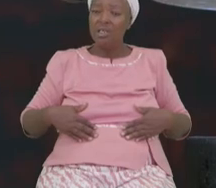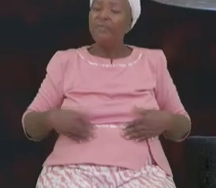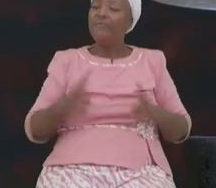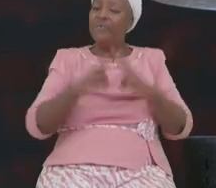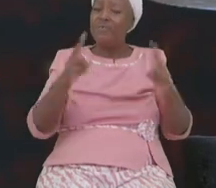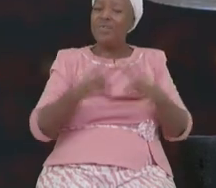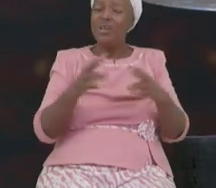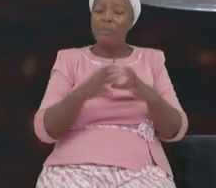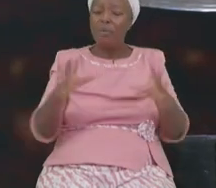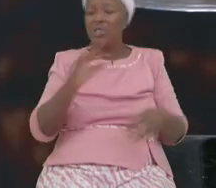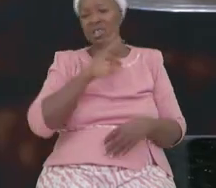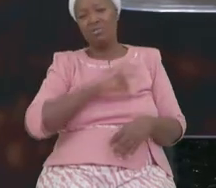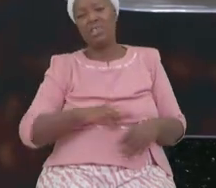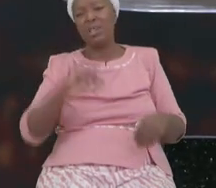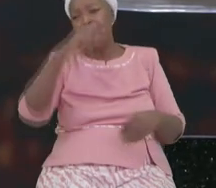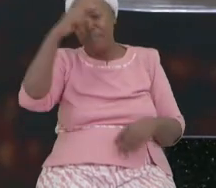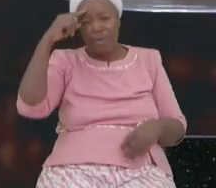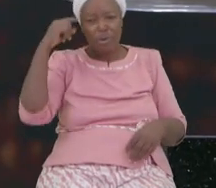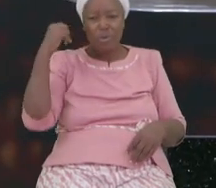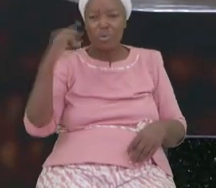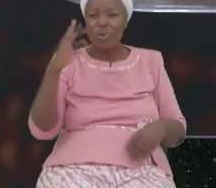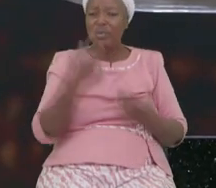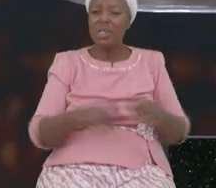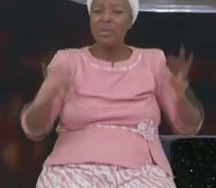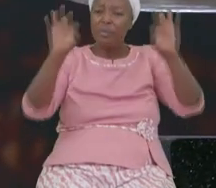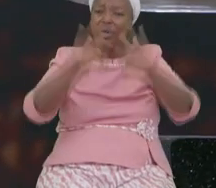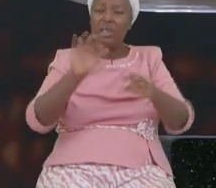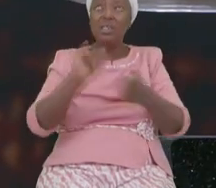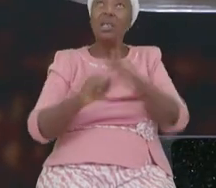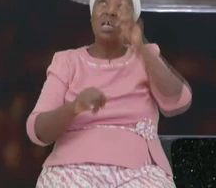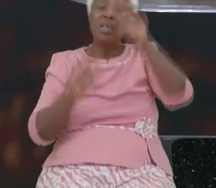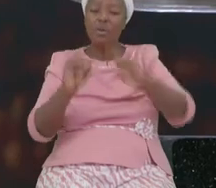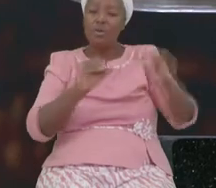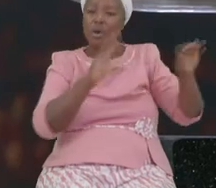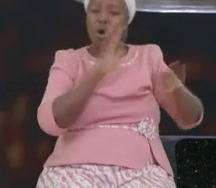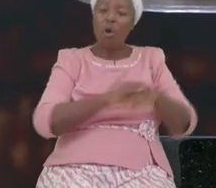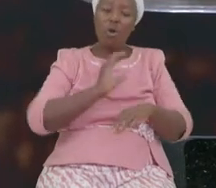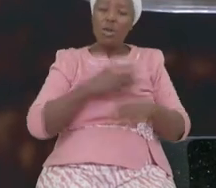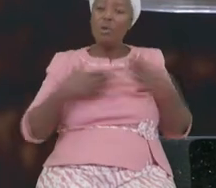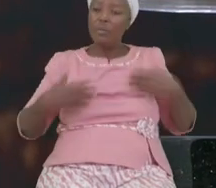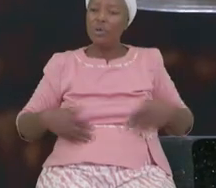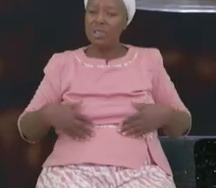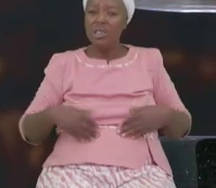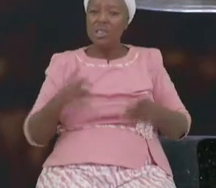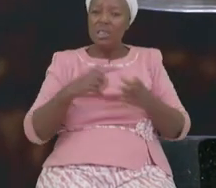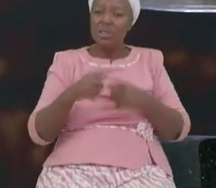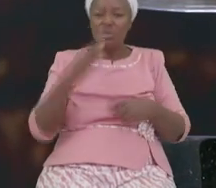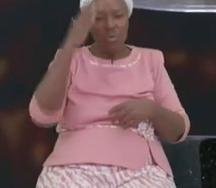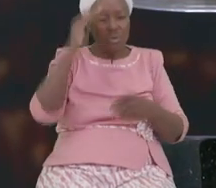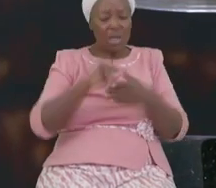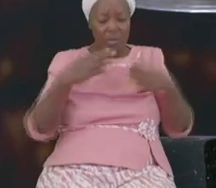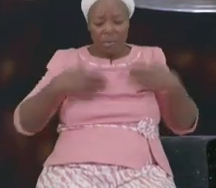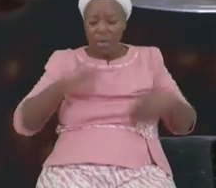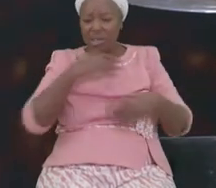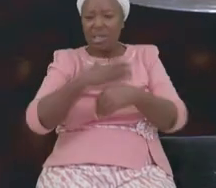interested because of the value he places on our body. After all, the body is the creation of